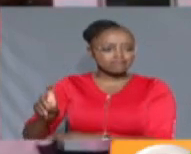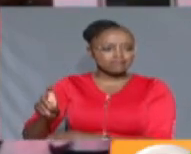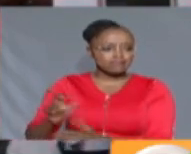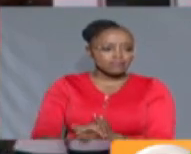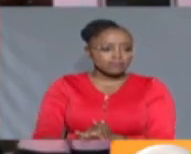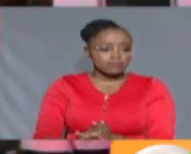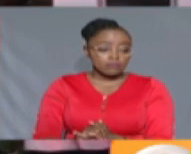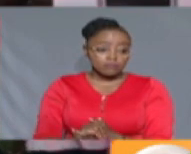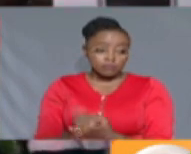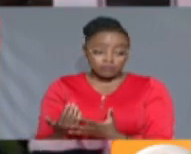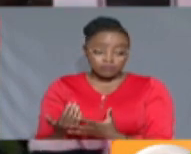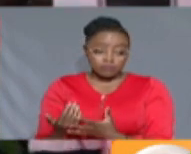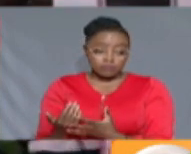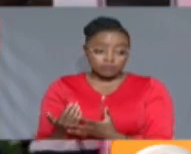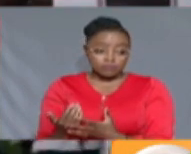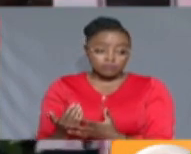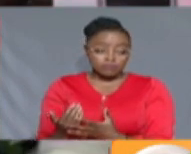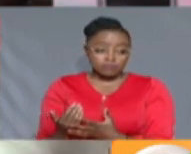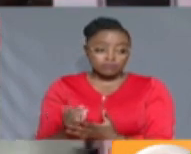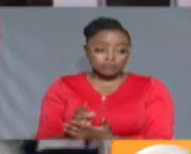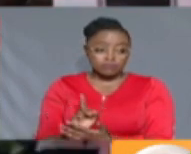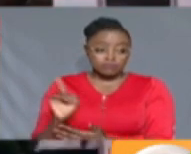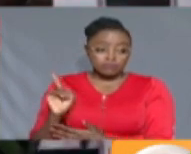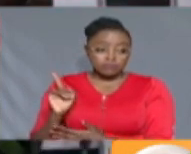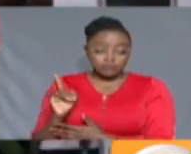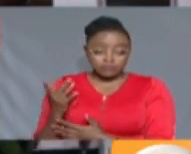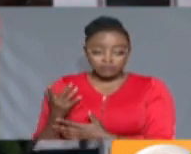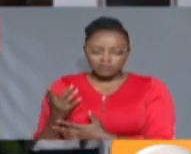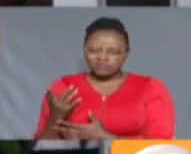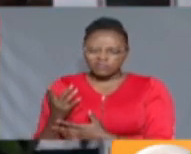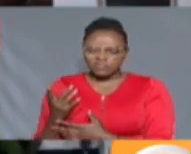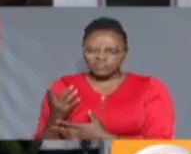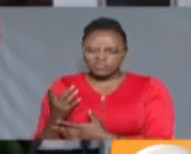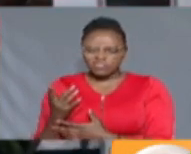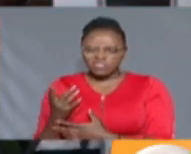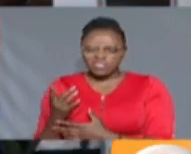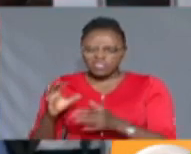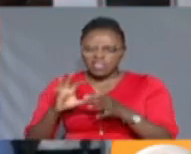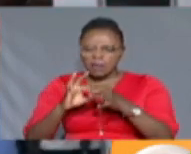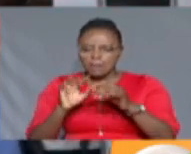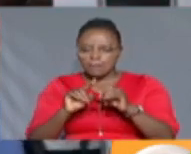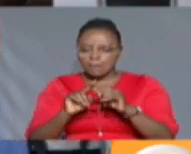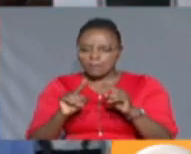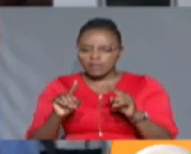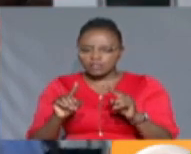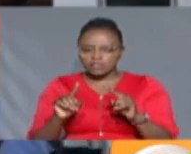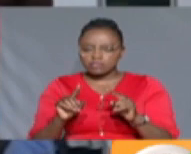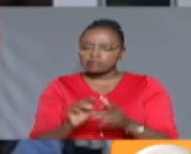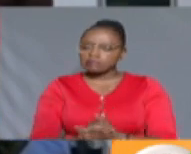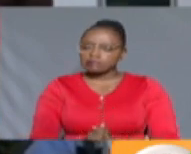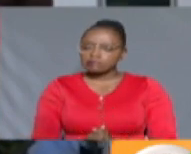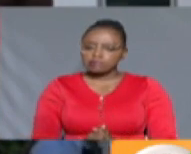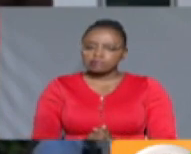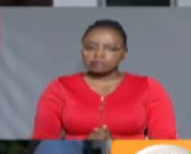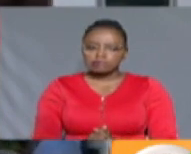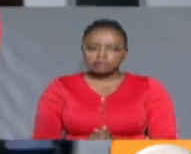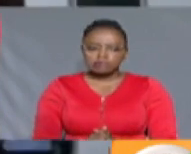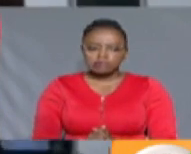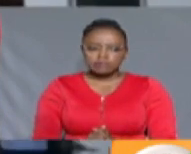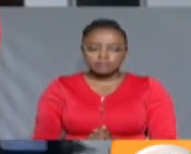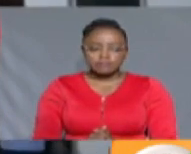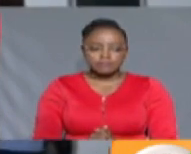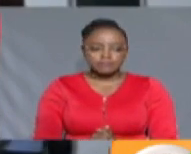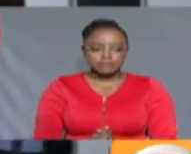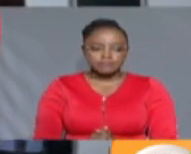Well, the details are still scanty with regard to the cause of the fire, but what you can be able to report is what we are seeing here